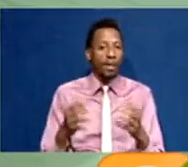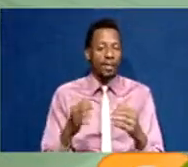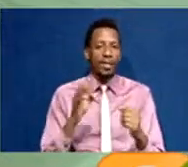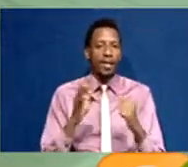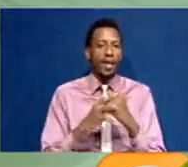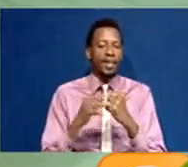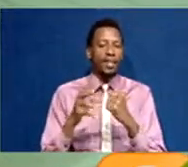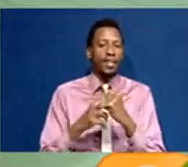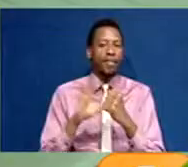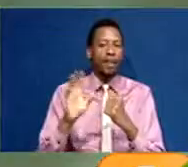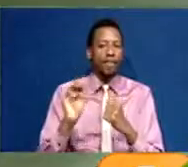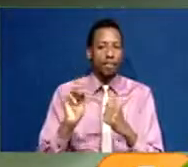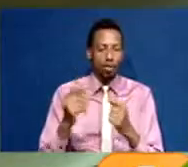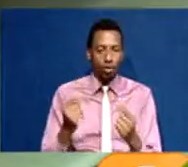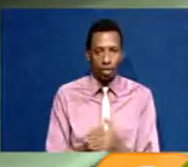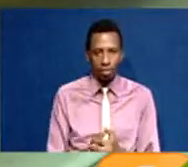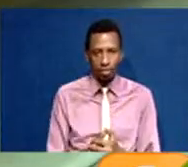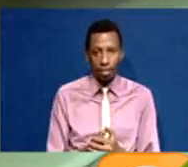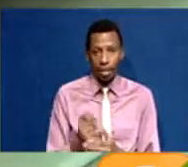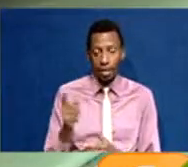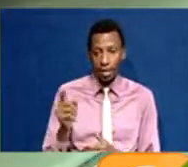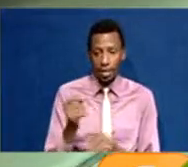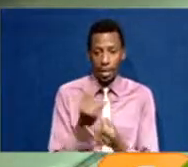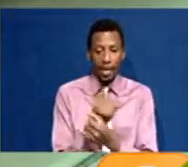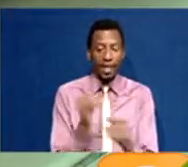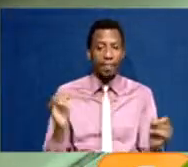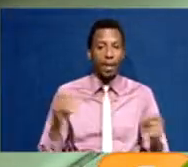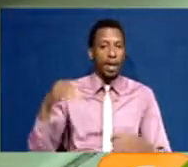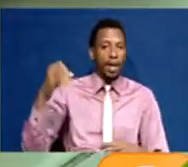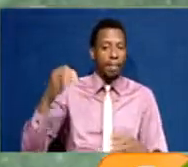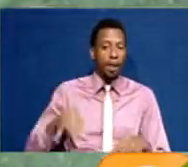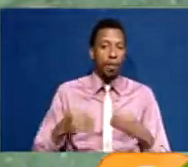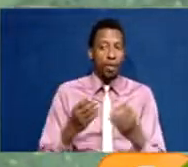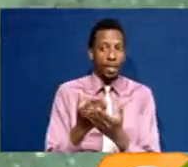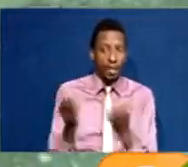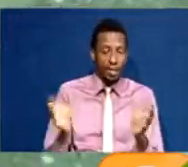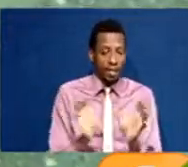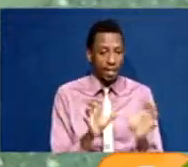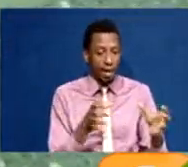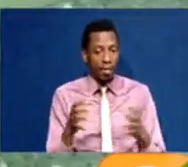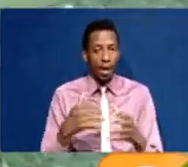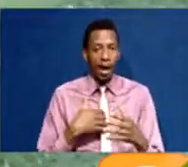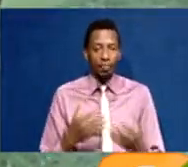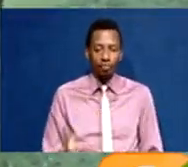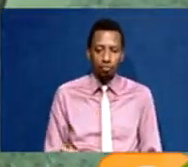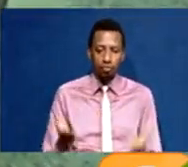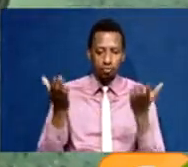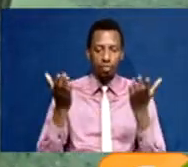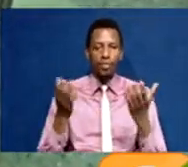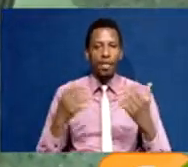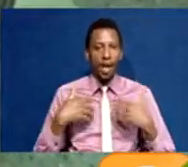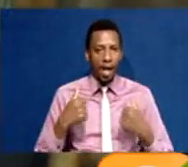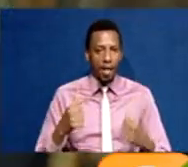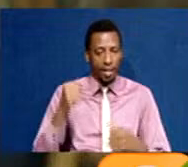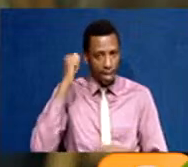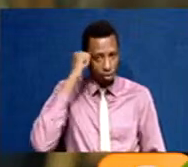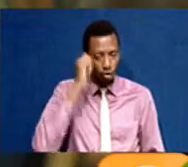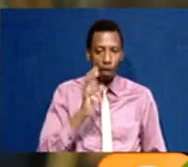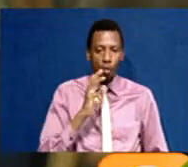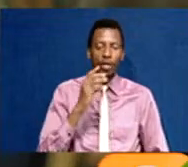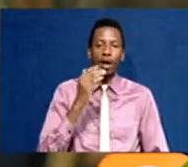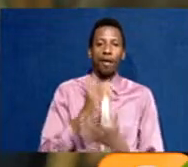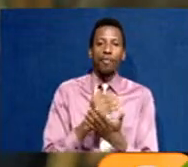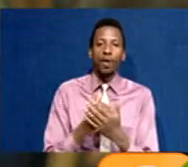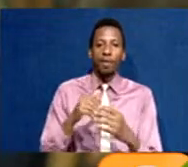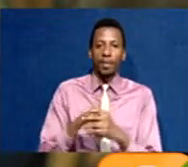million shillings. According to the independent power producer, these funds have bolstered health, education and water infrastructure in